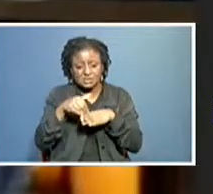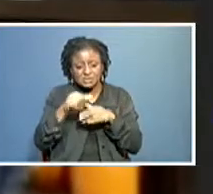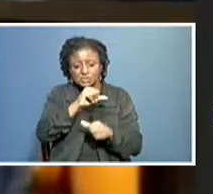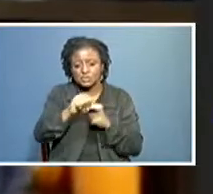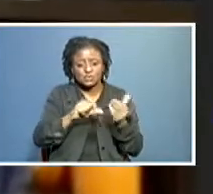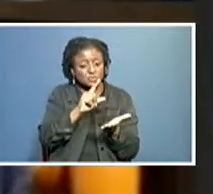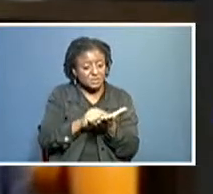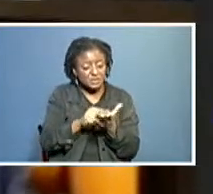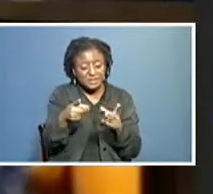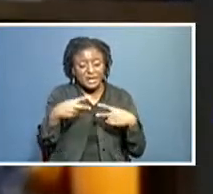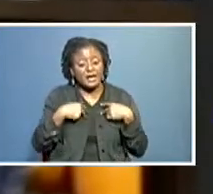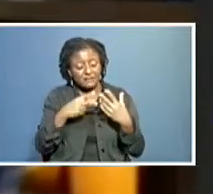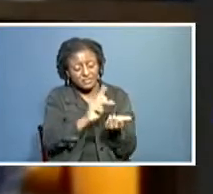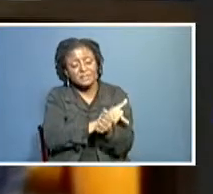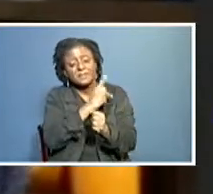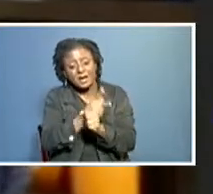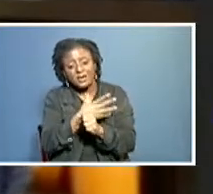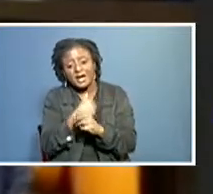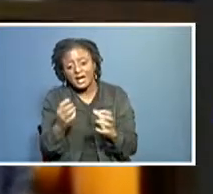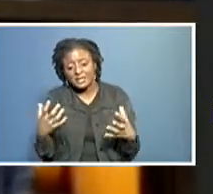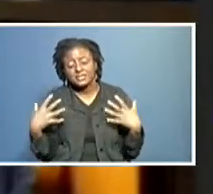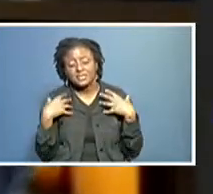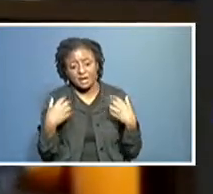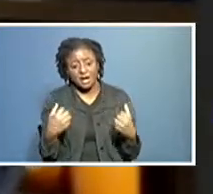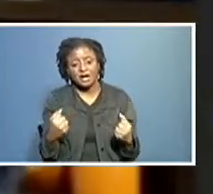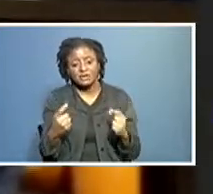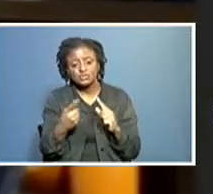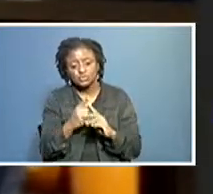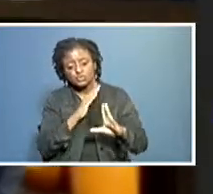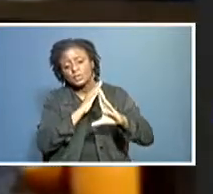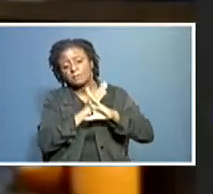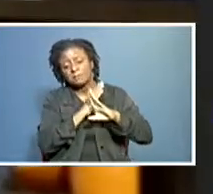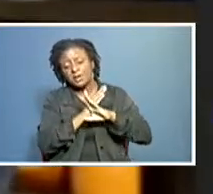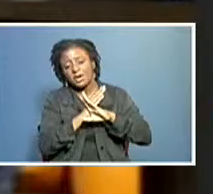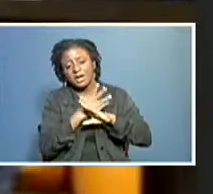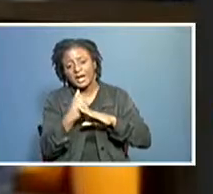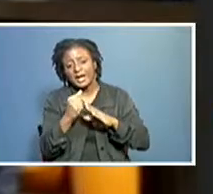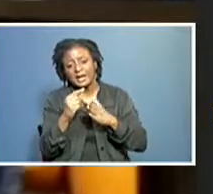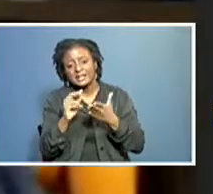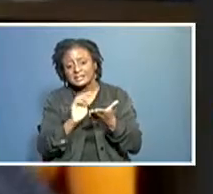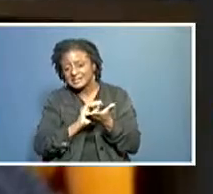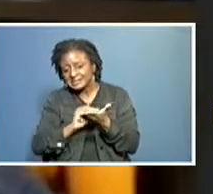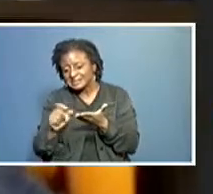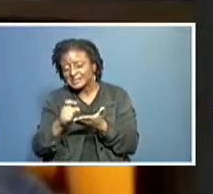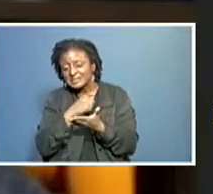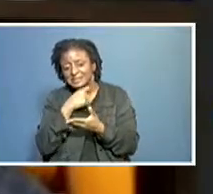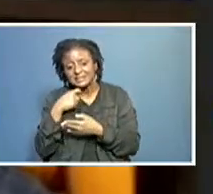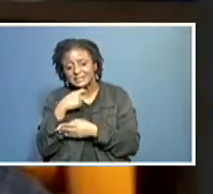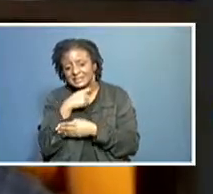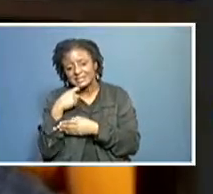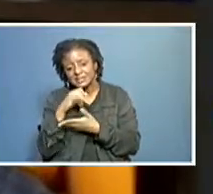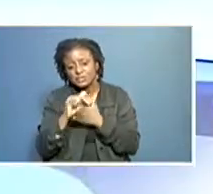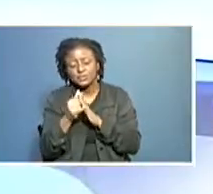the power and the courage to block and to delete those persons.